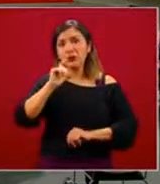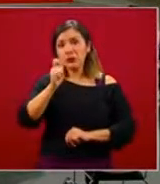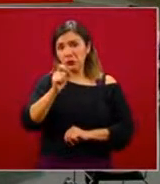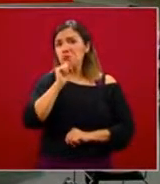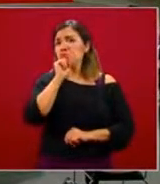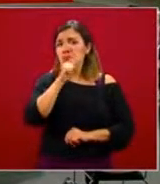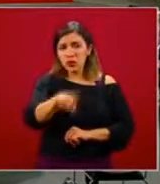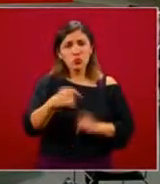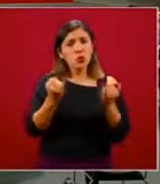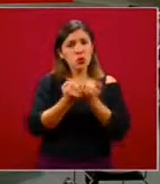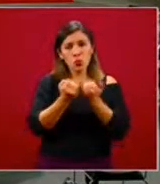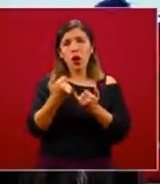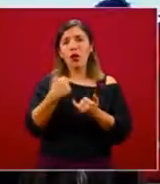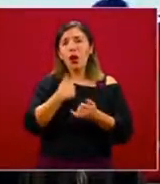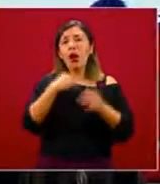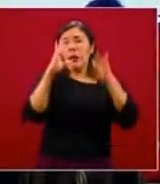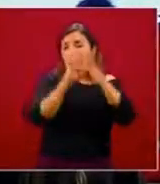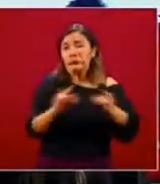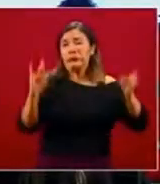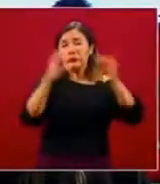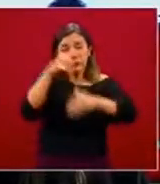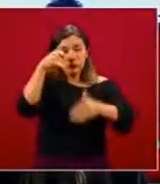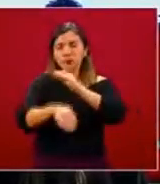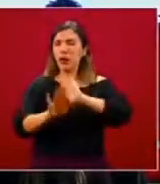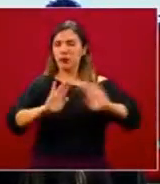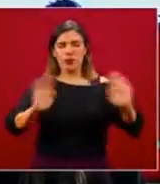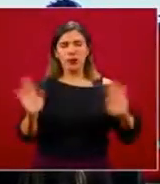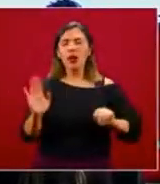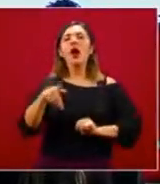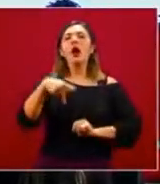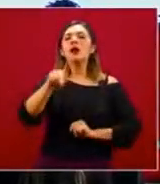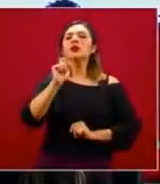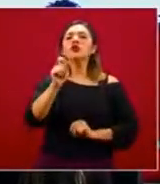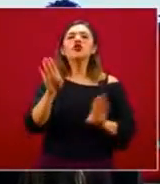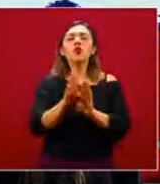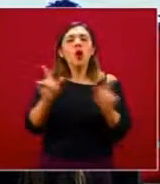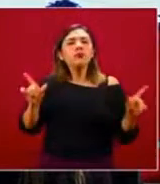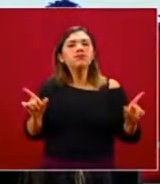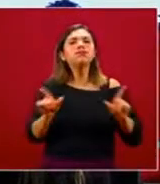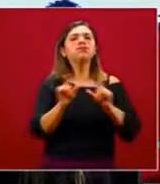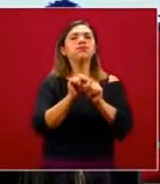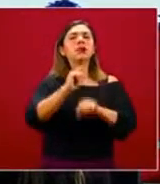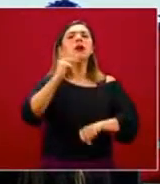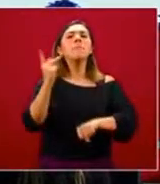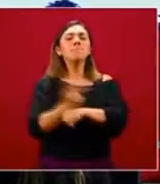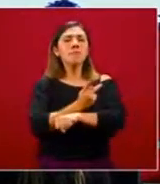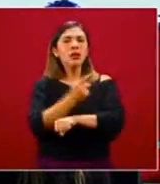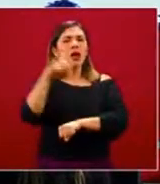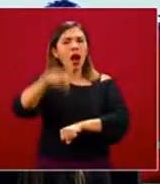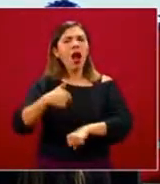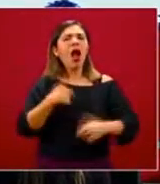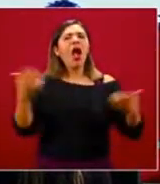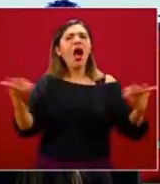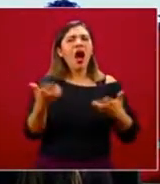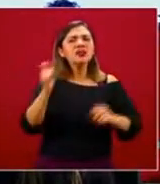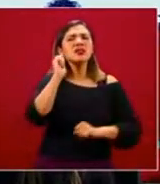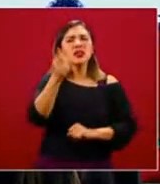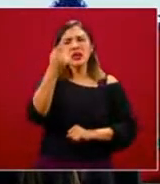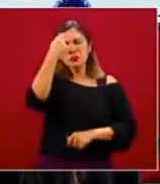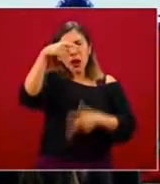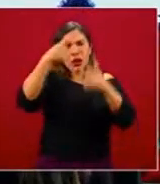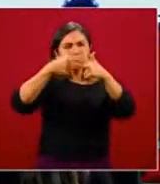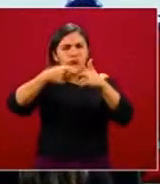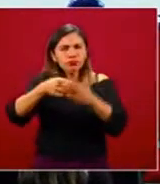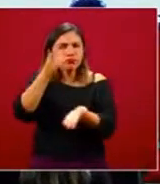mismo proceso, were ya no me presented detendré a today. tanto This is detalle, part of the same pero process. es I el won't have resumen as much de lo que detail, estamos haciendo but this is a para summary of estimar what o we've para